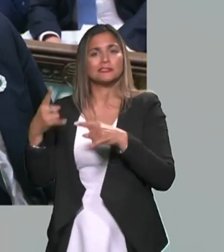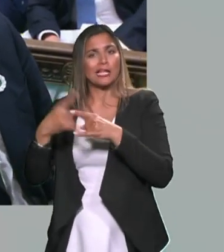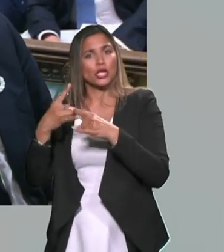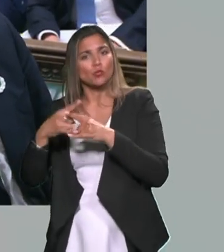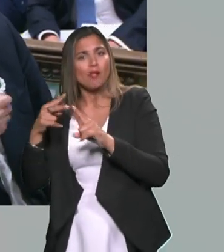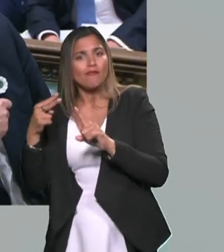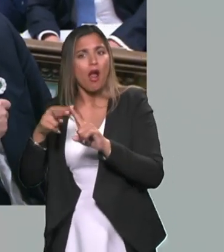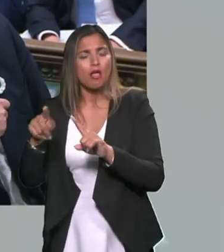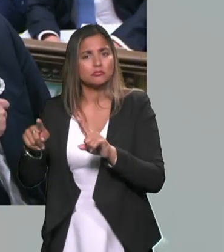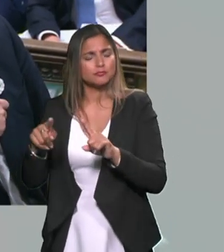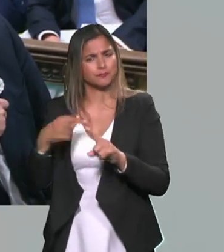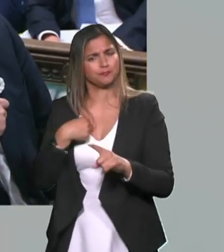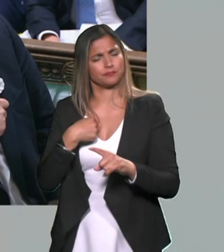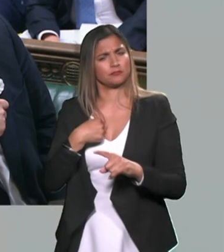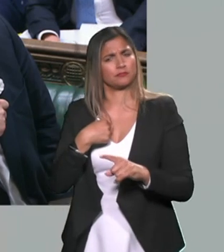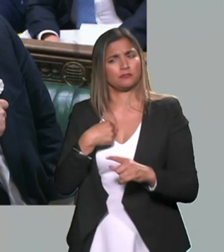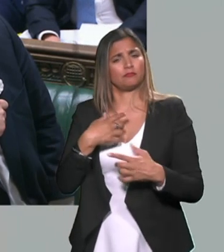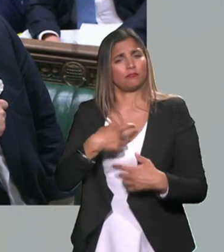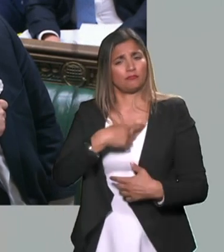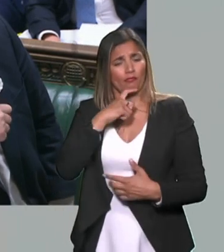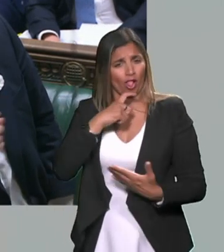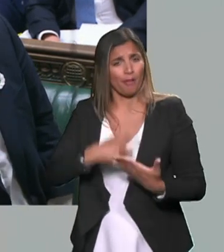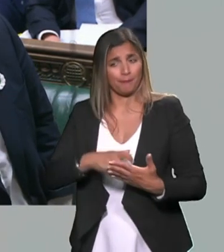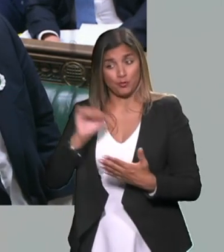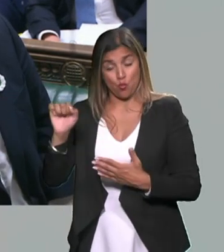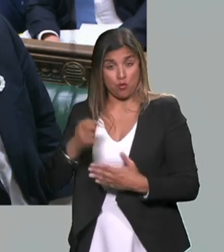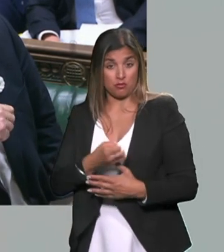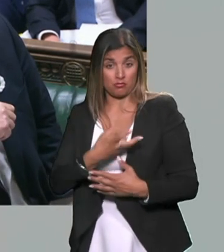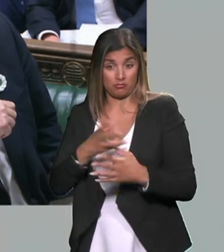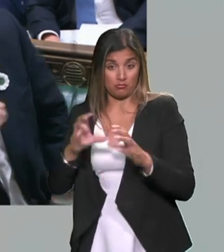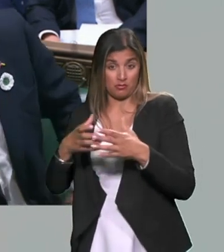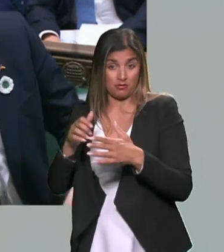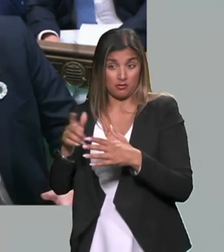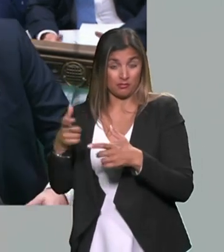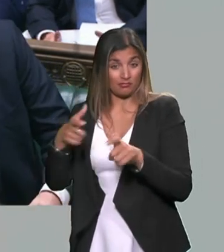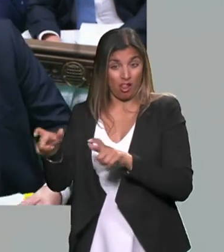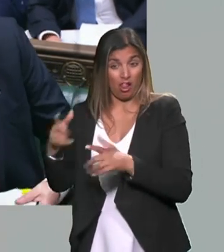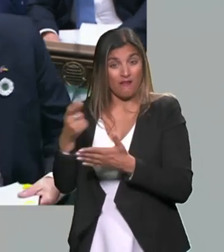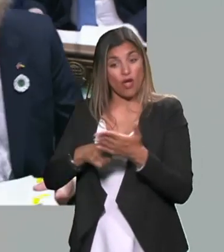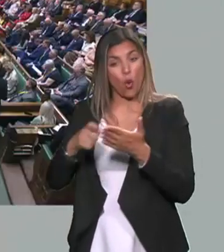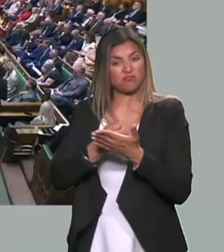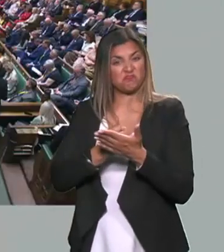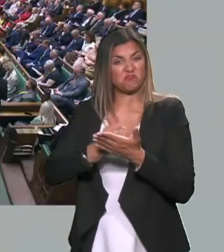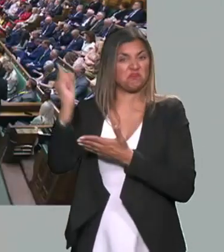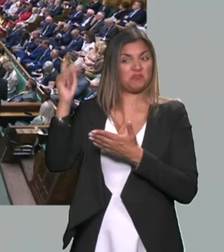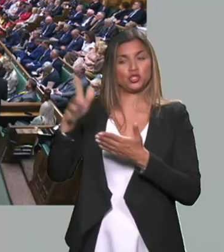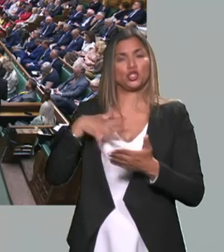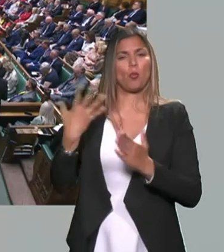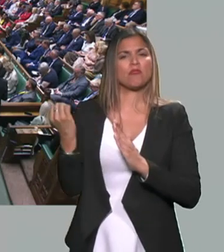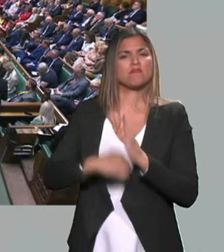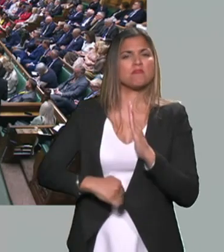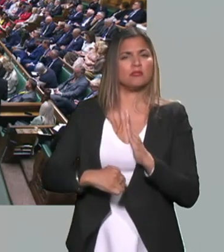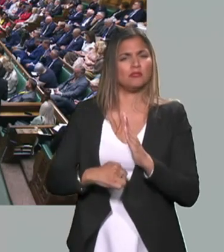case, that his party voted against those tougher sentences. That was a great mistake, and I think they should take it back.